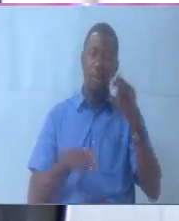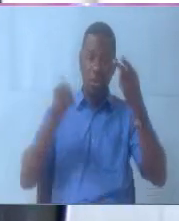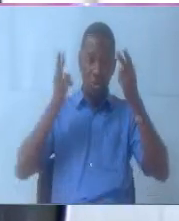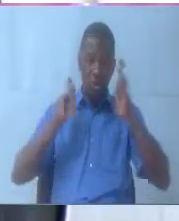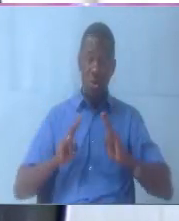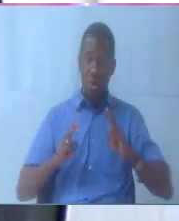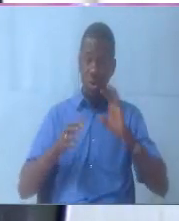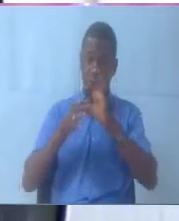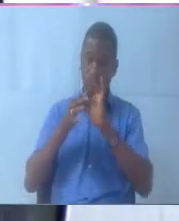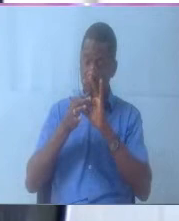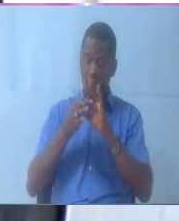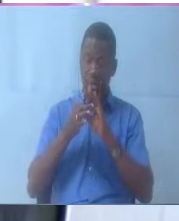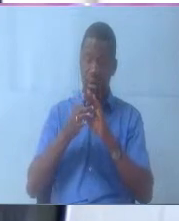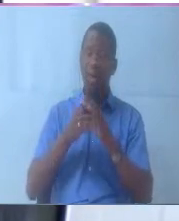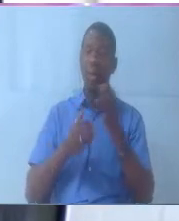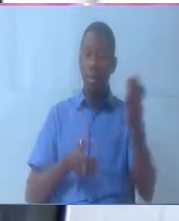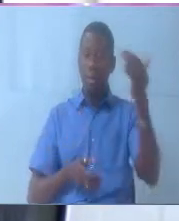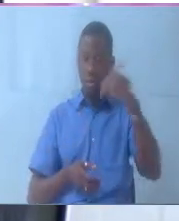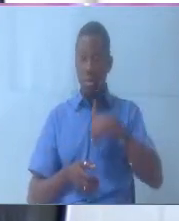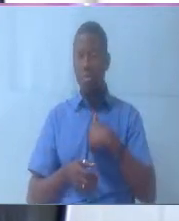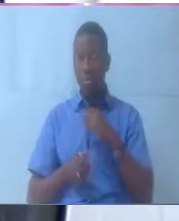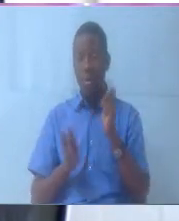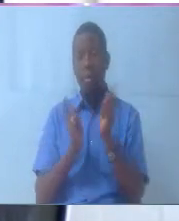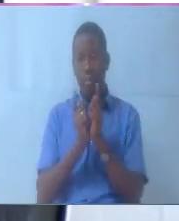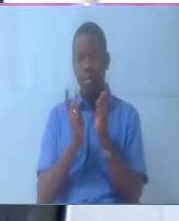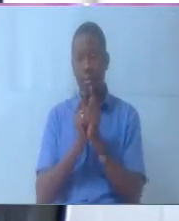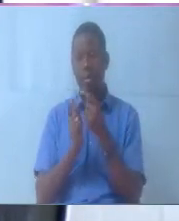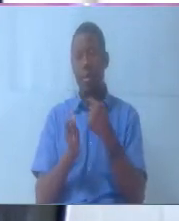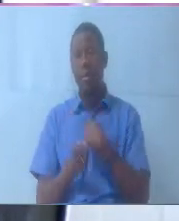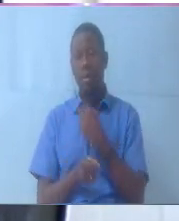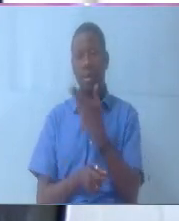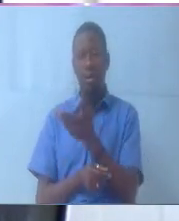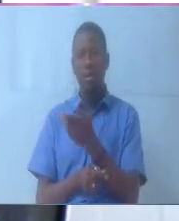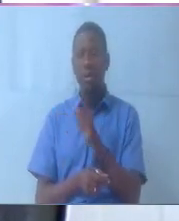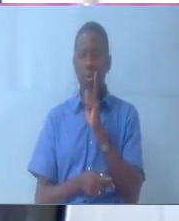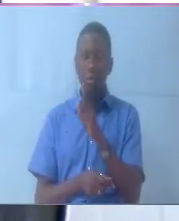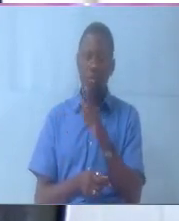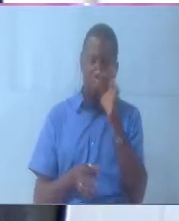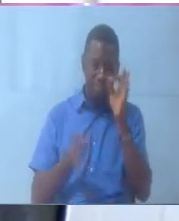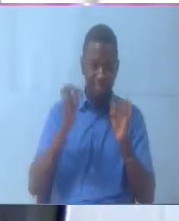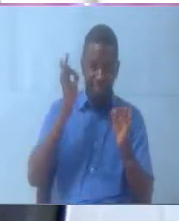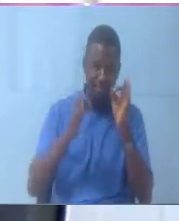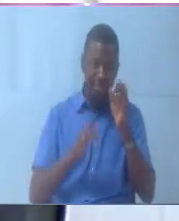coming to meeting me there. And some of the magistrates and